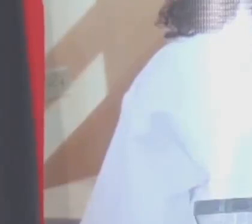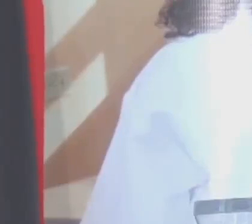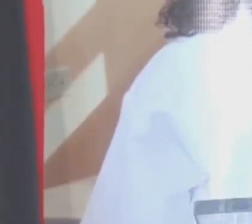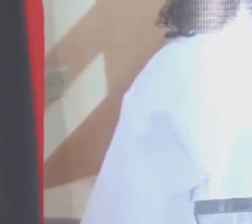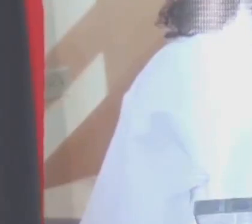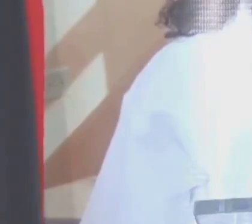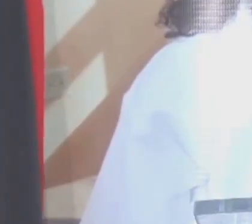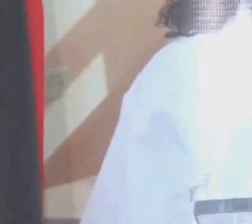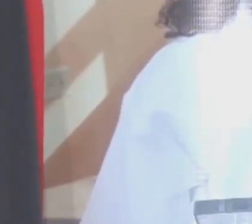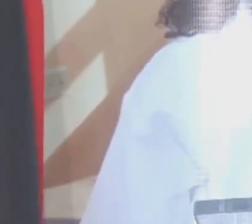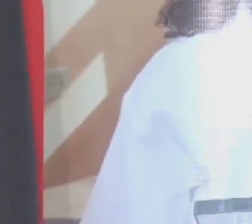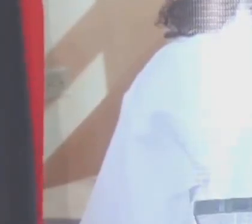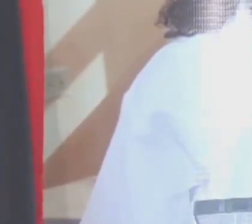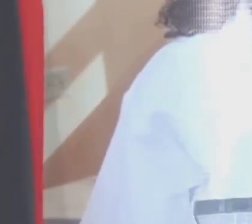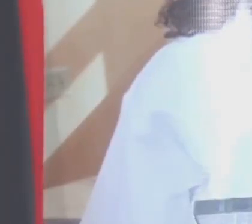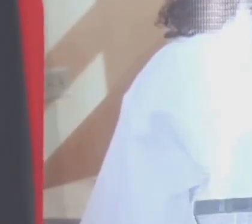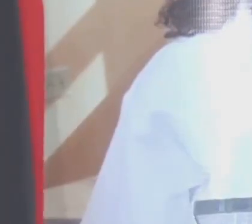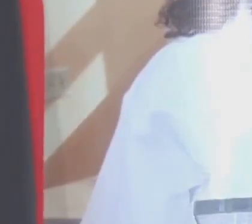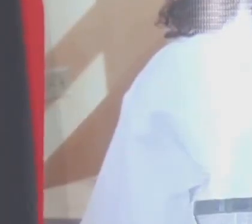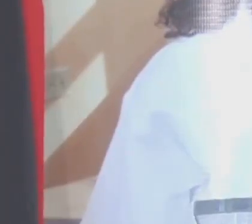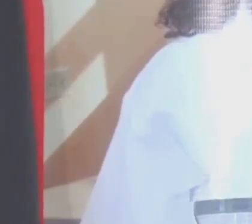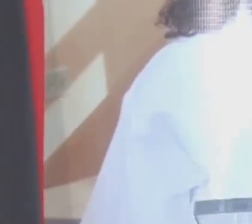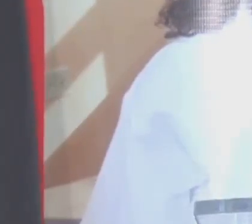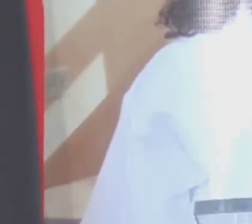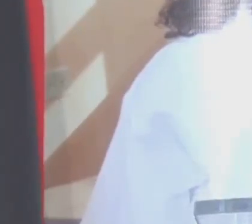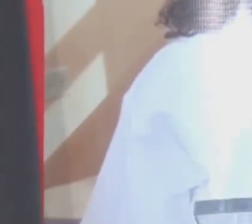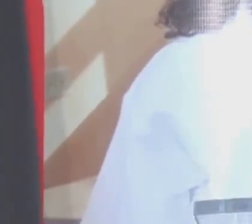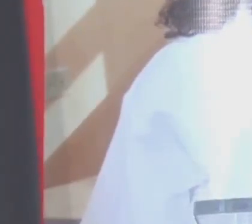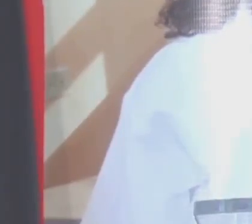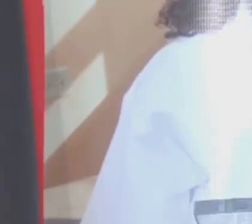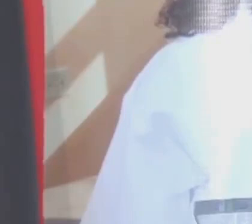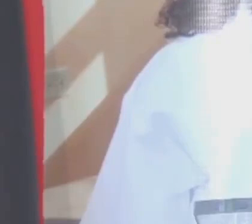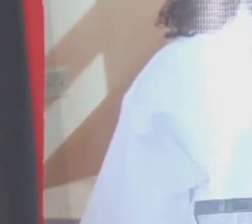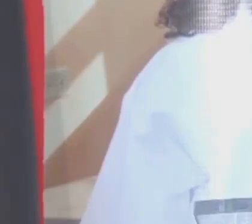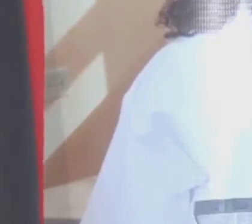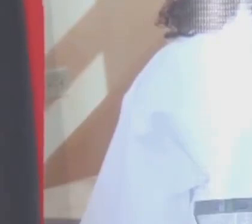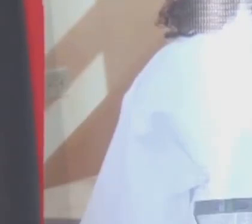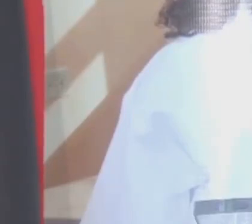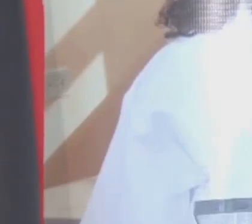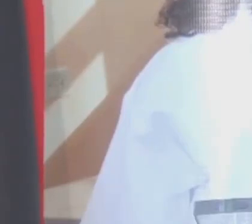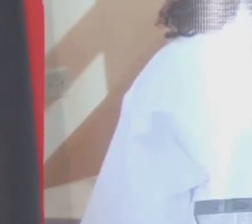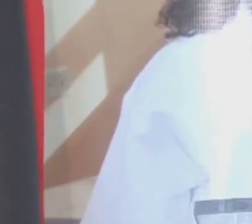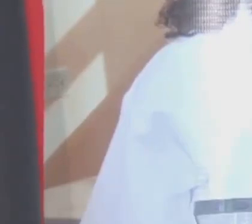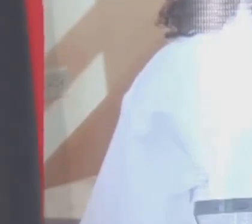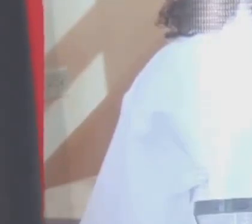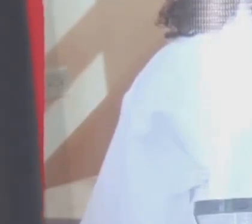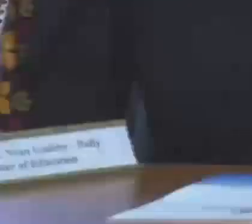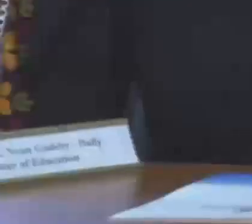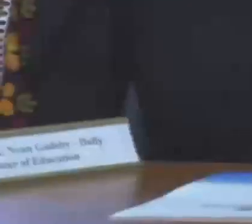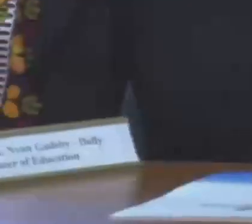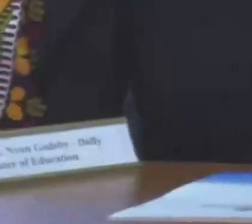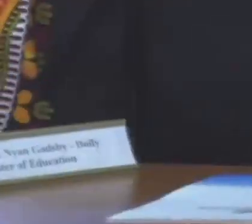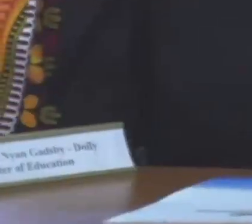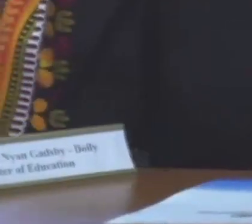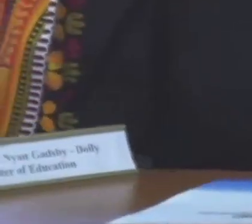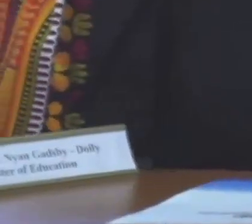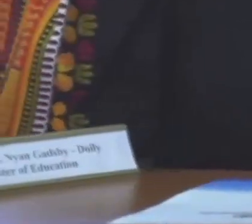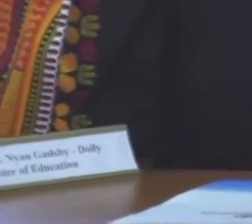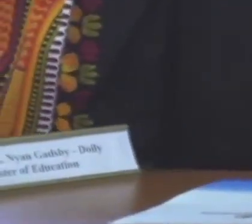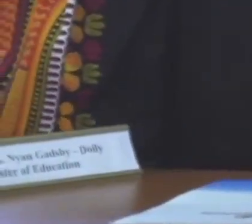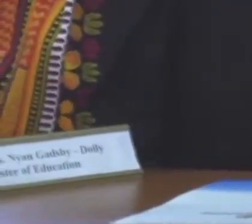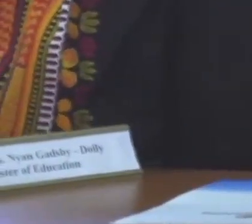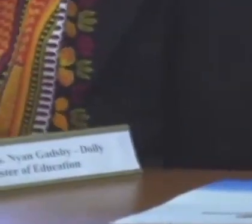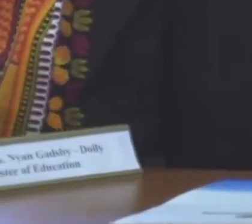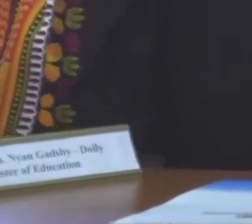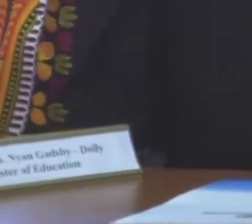the ministry to ensure that the schools, the children and the teachers maximize this opportunity.